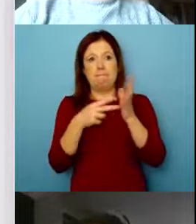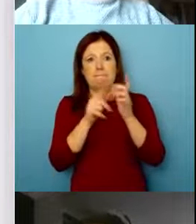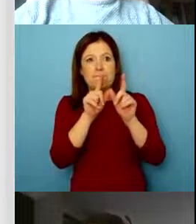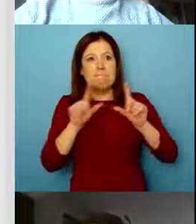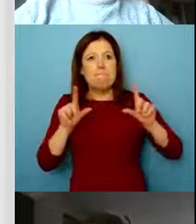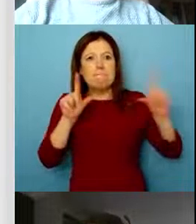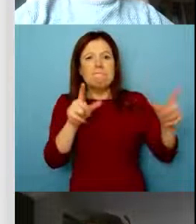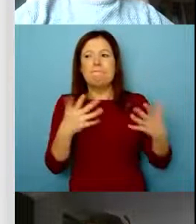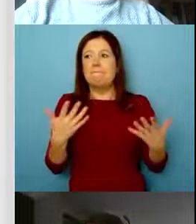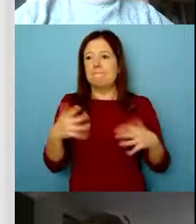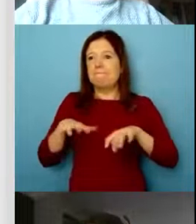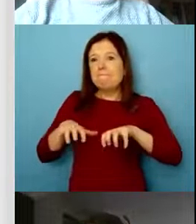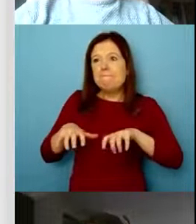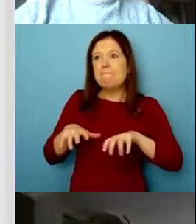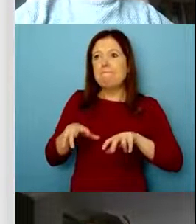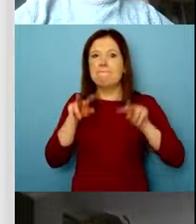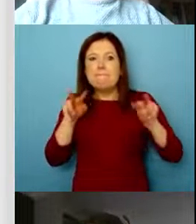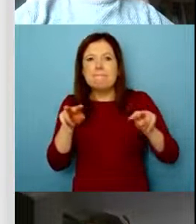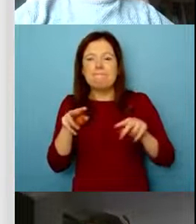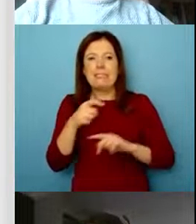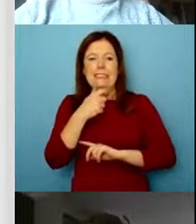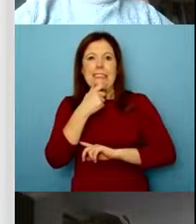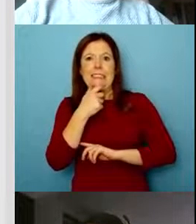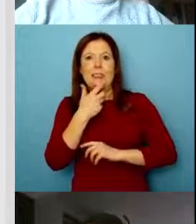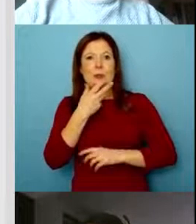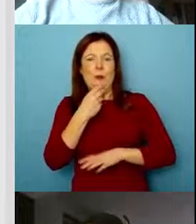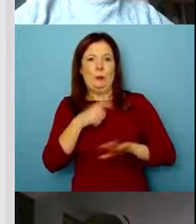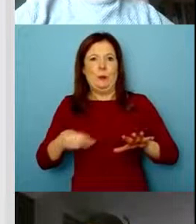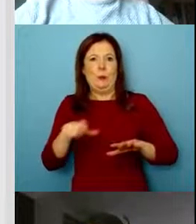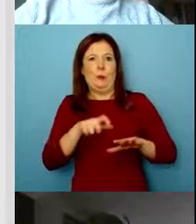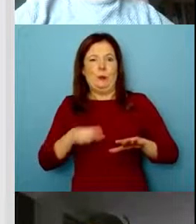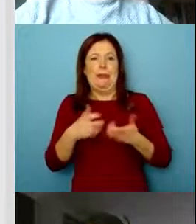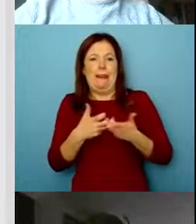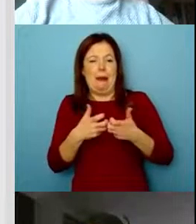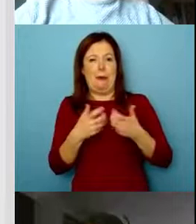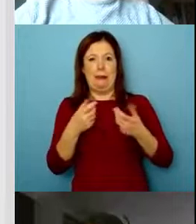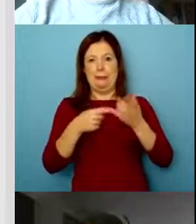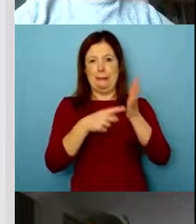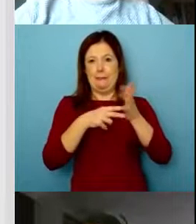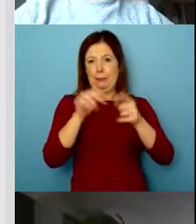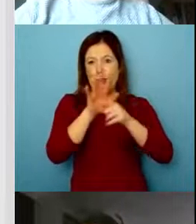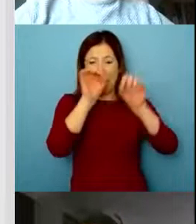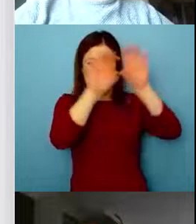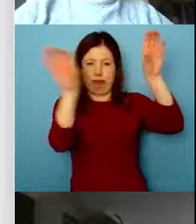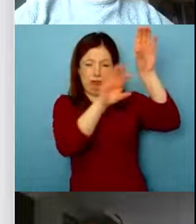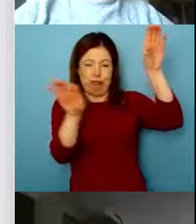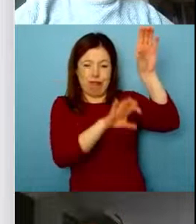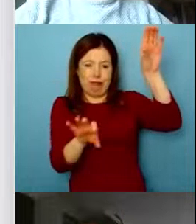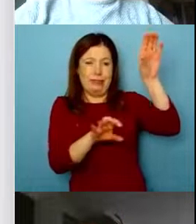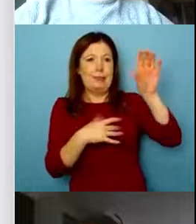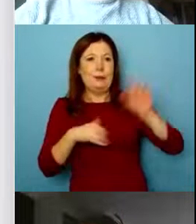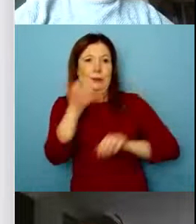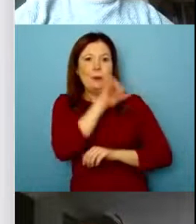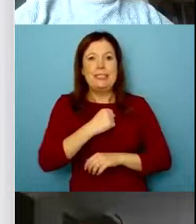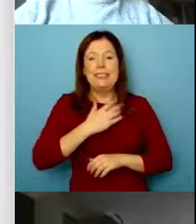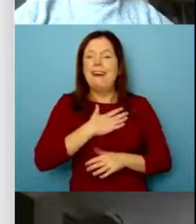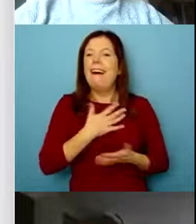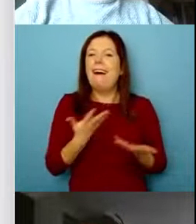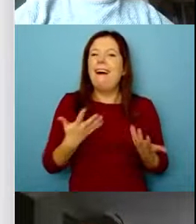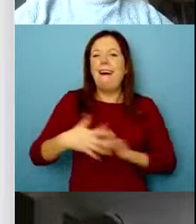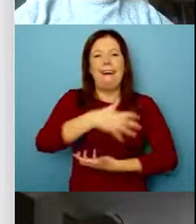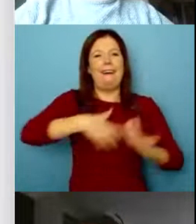it very difficult to navigate and find the content that they need. Just a sort of